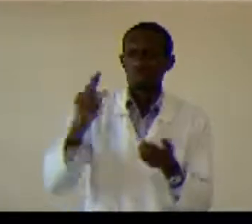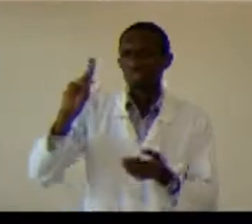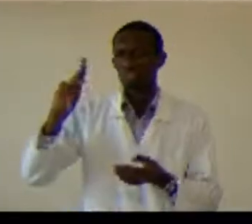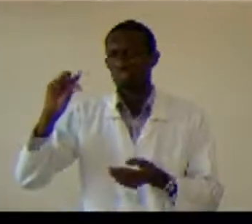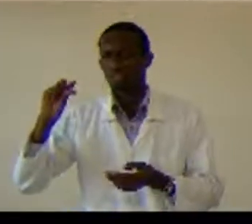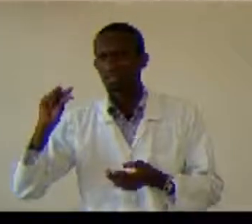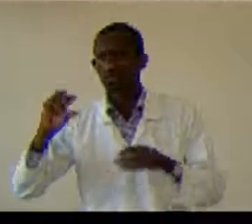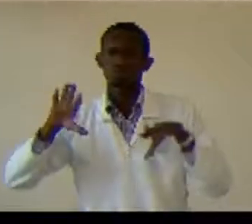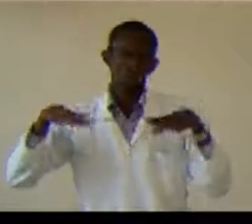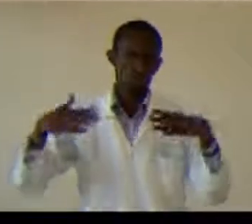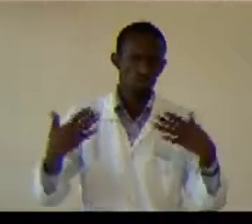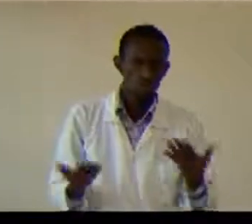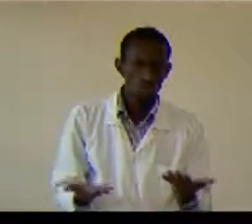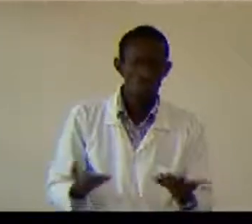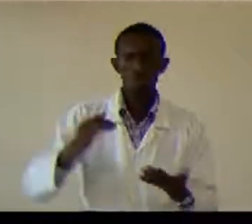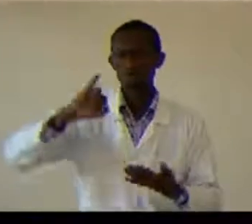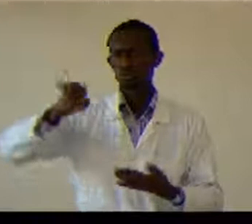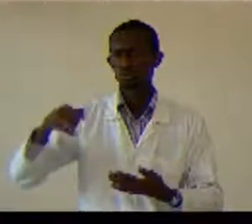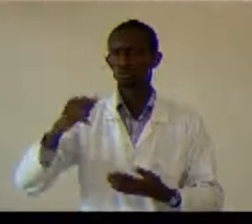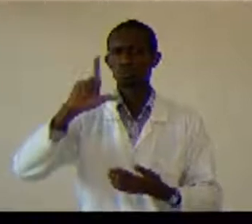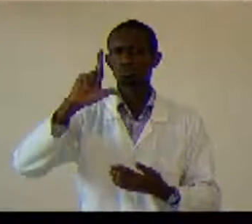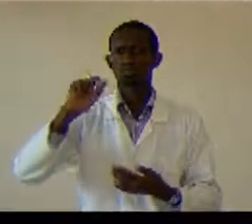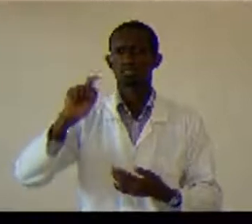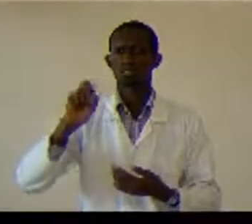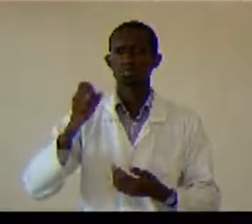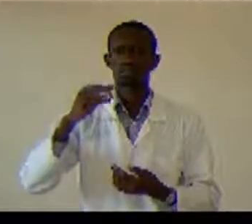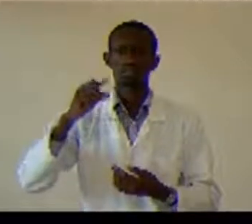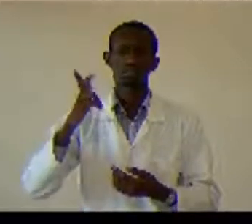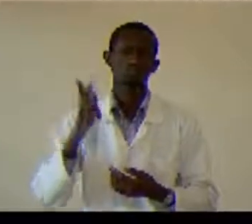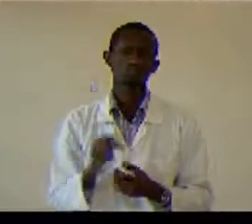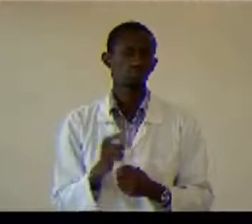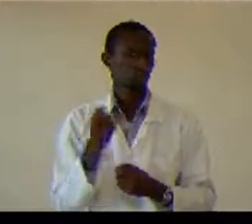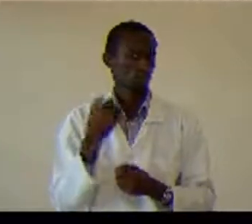gram. Okay, I hope that is understood there.